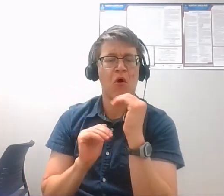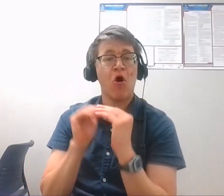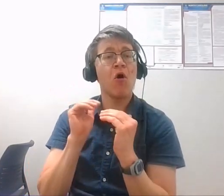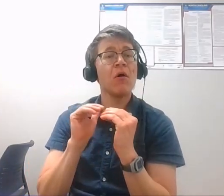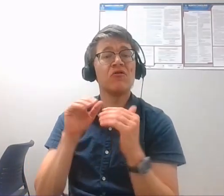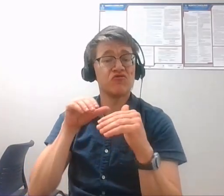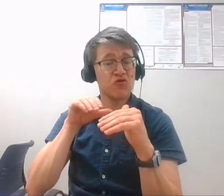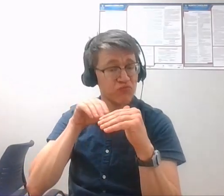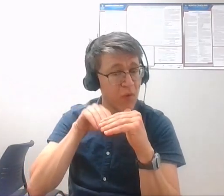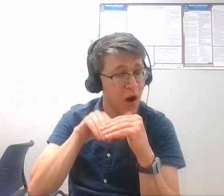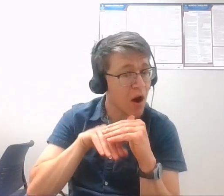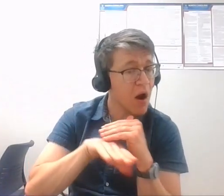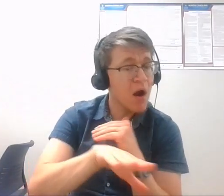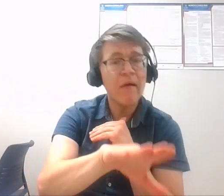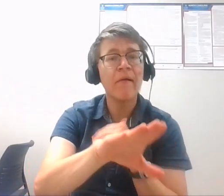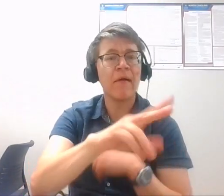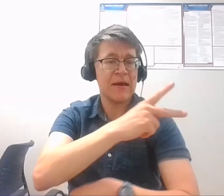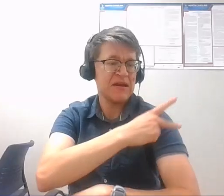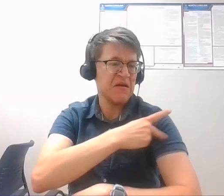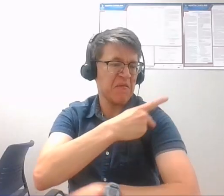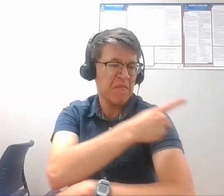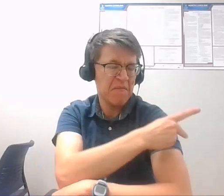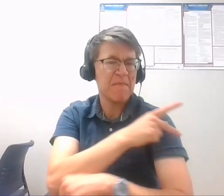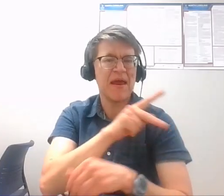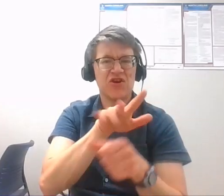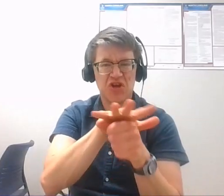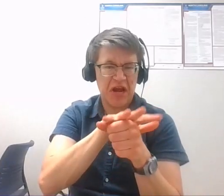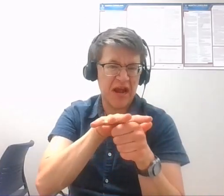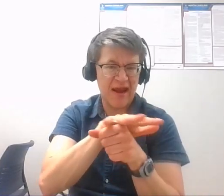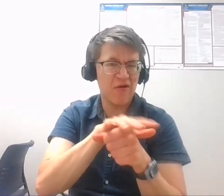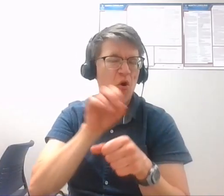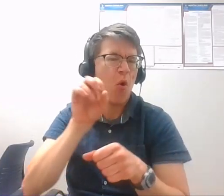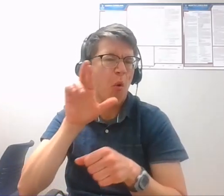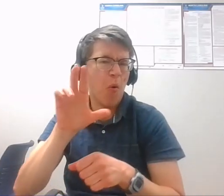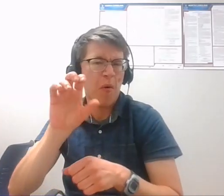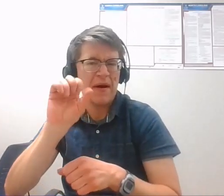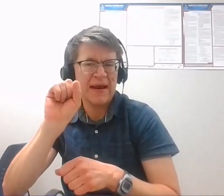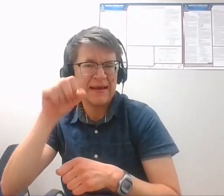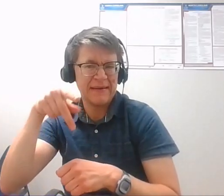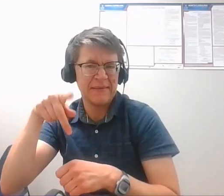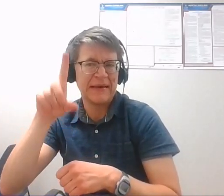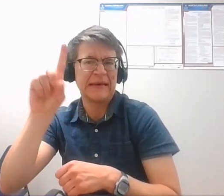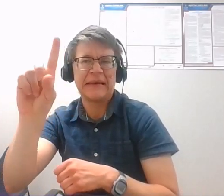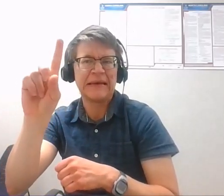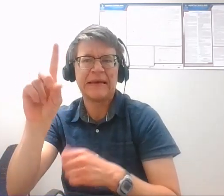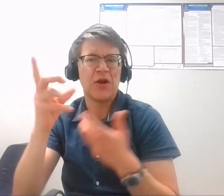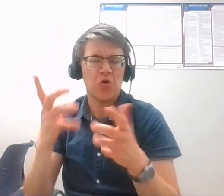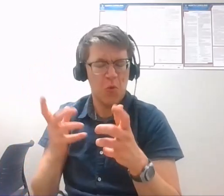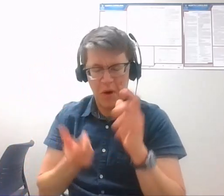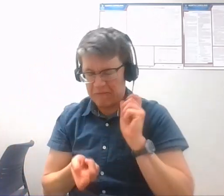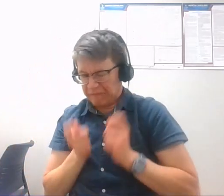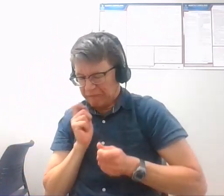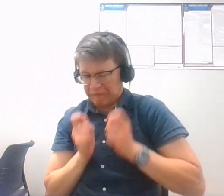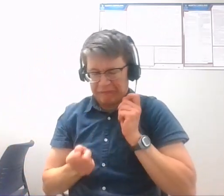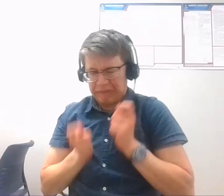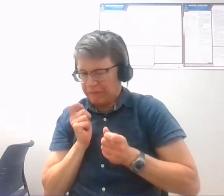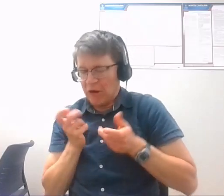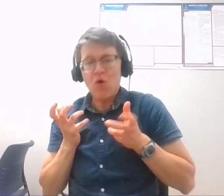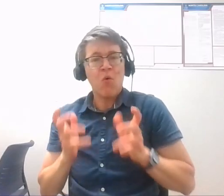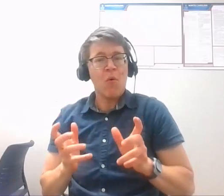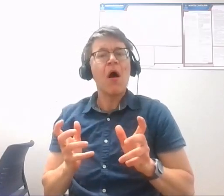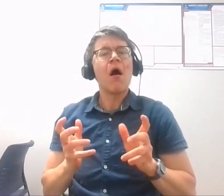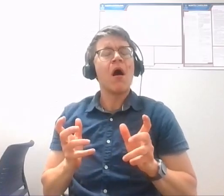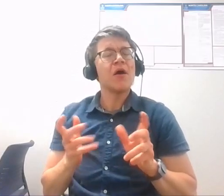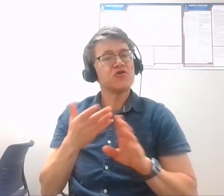protective equipment while in the patient care area and potentially contaminating unprotected areas of your body. You are now